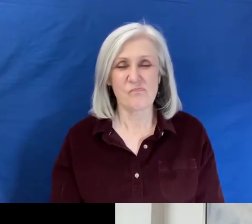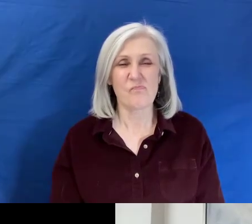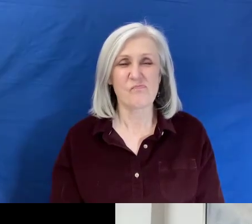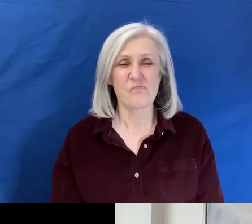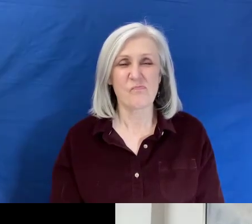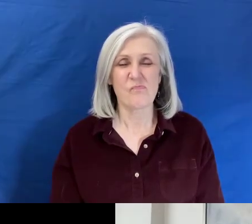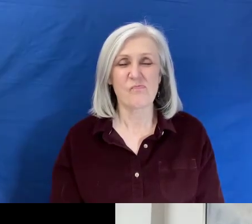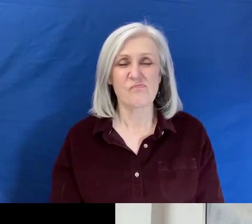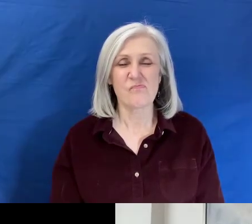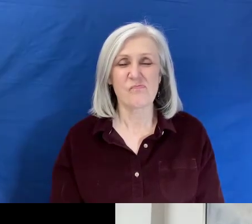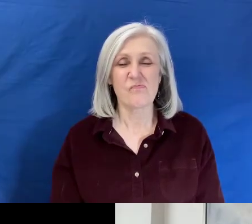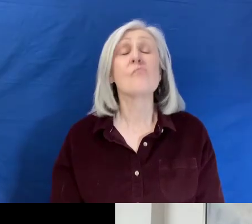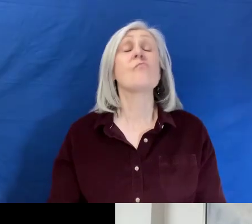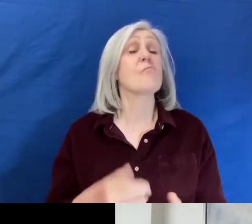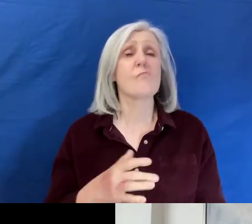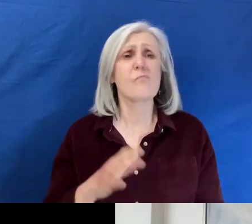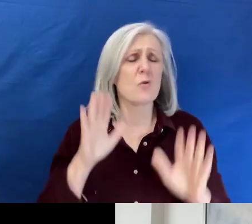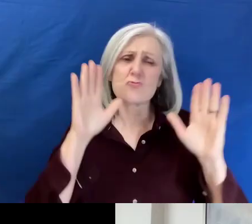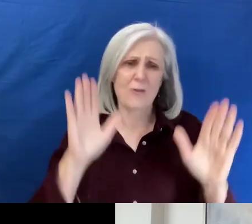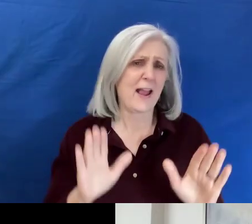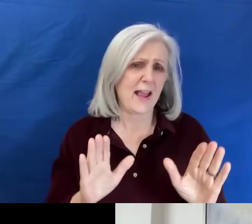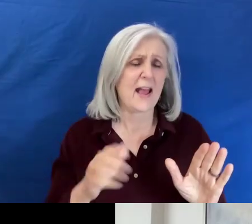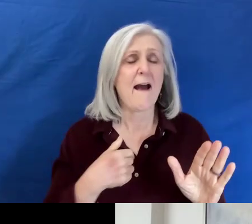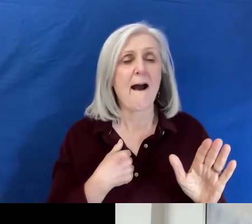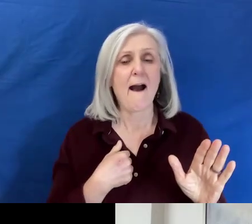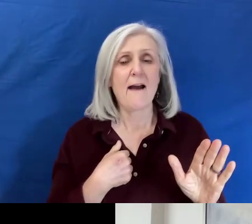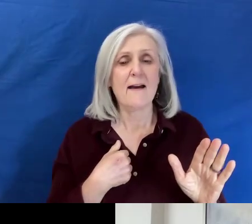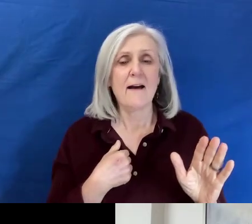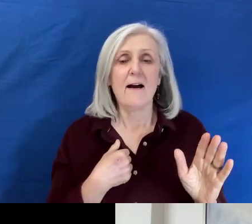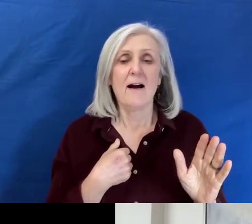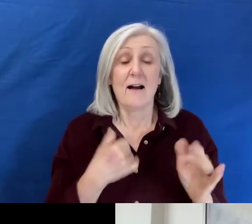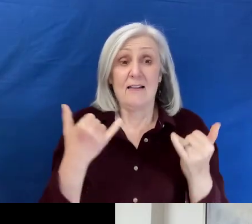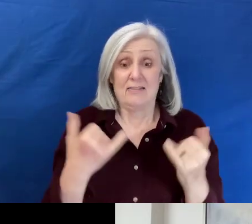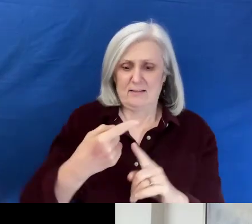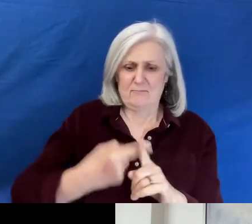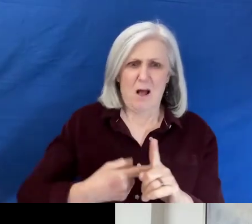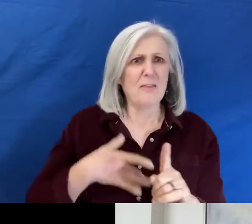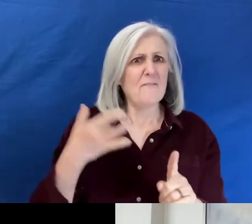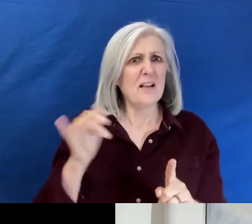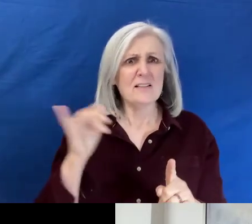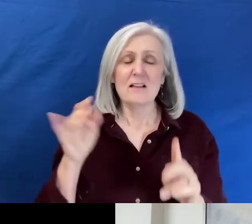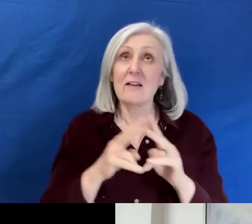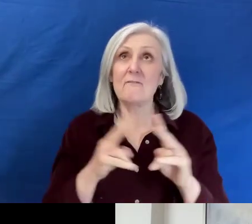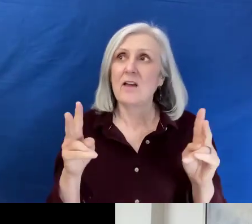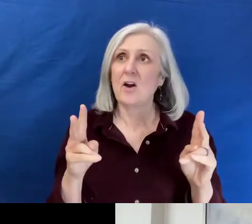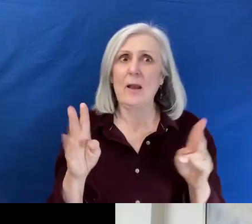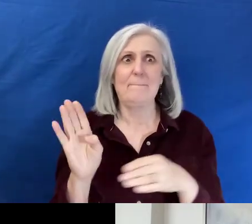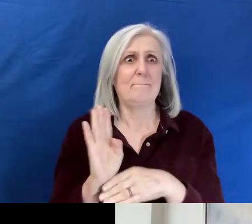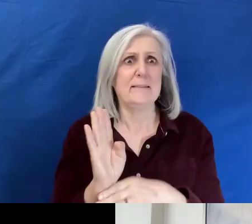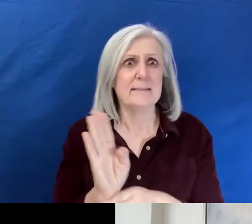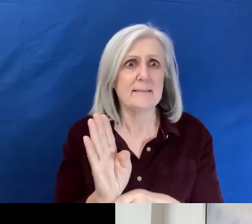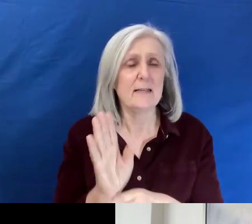How have you been? Oh, I've been great. I This month feels like it's been very